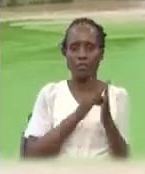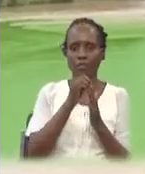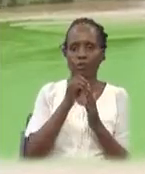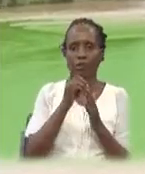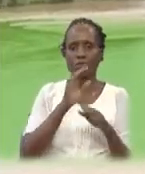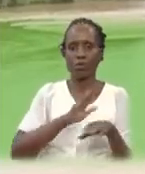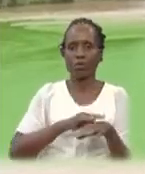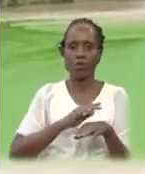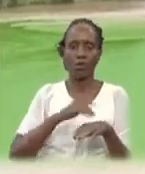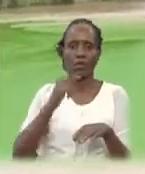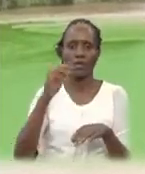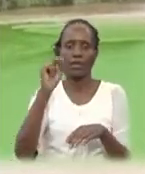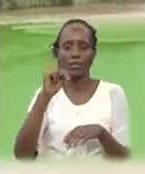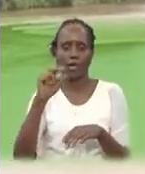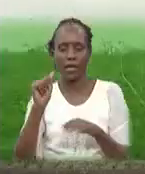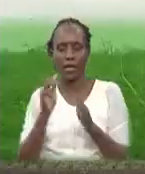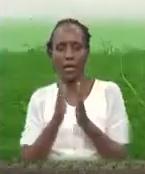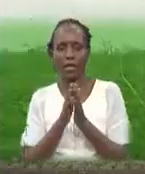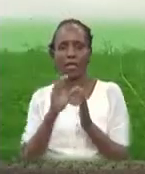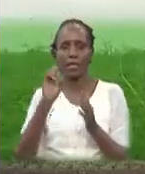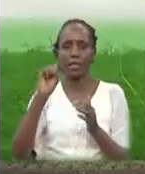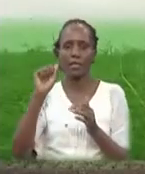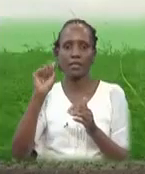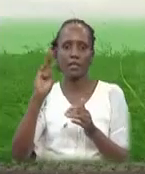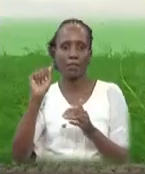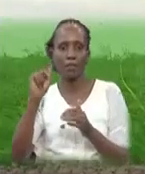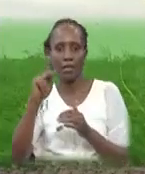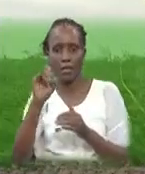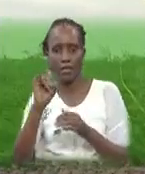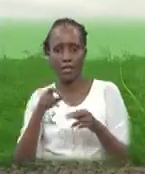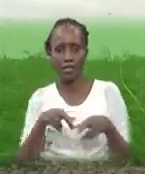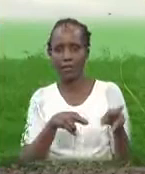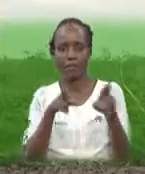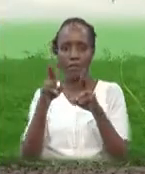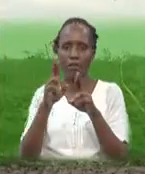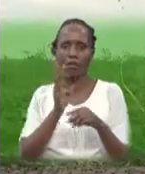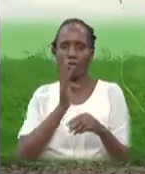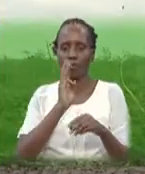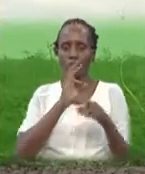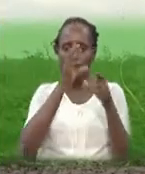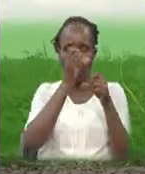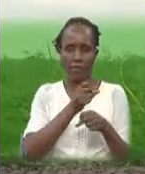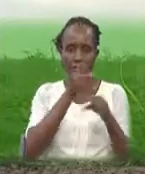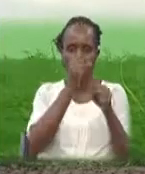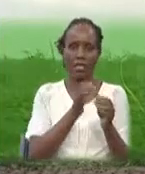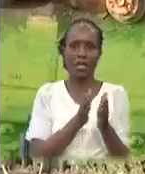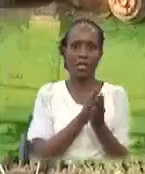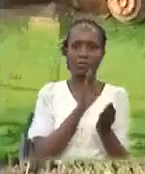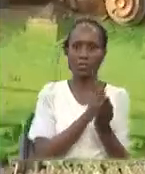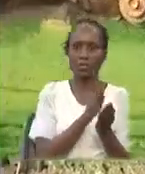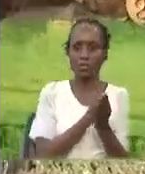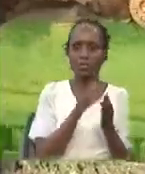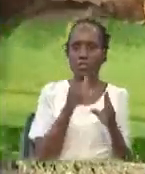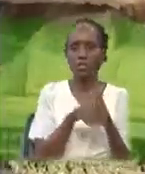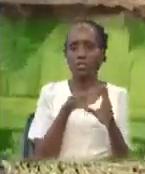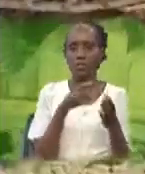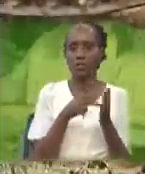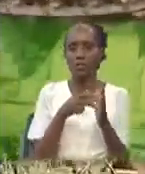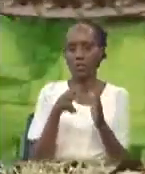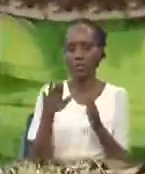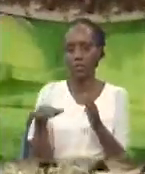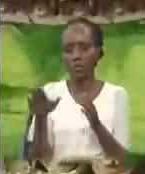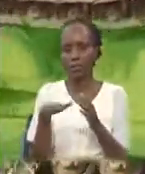resources development on the Tana and Sabaki rivers, water harvesting and storage infrastructure within the project